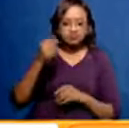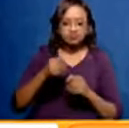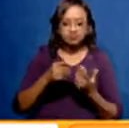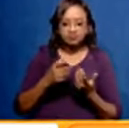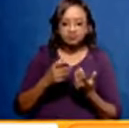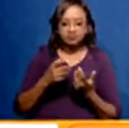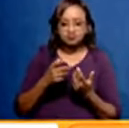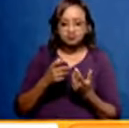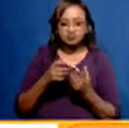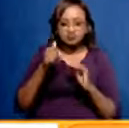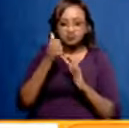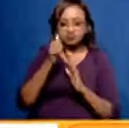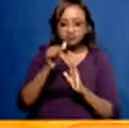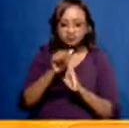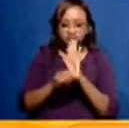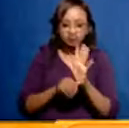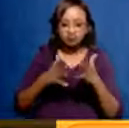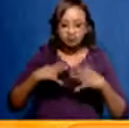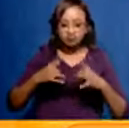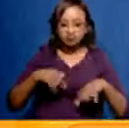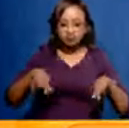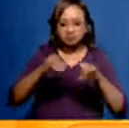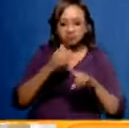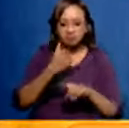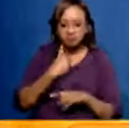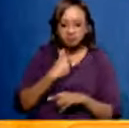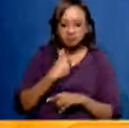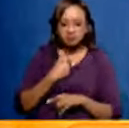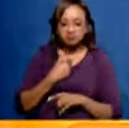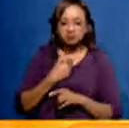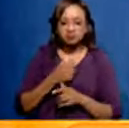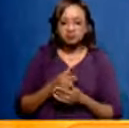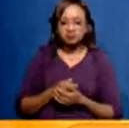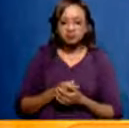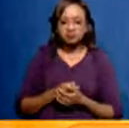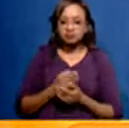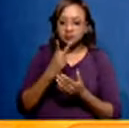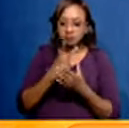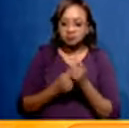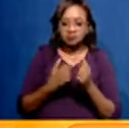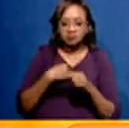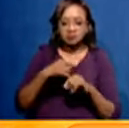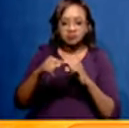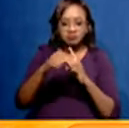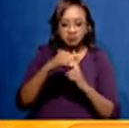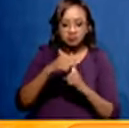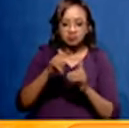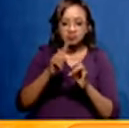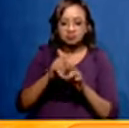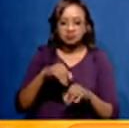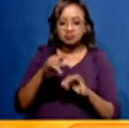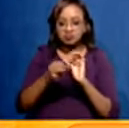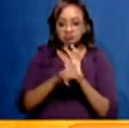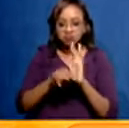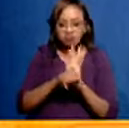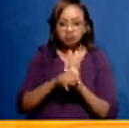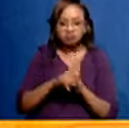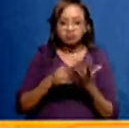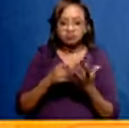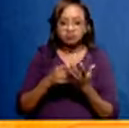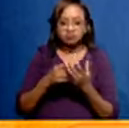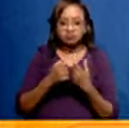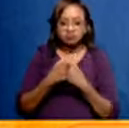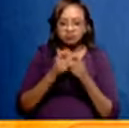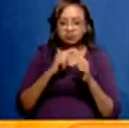educational agenda. And the reason, positive and negative vibes, obviously. But the reason why that is important that it is